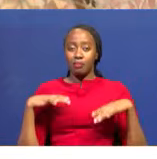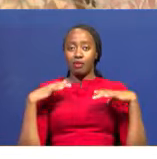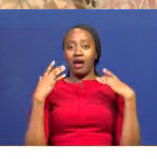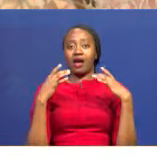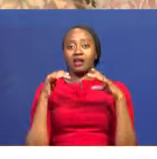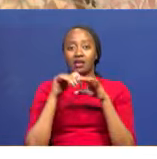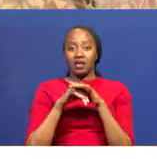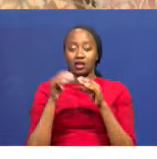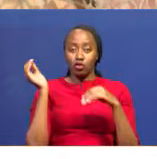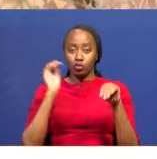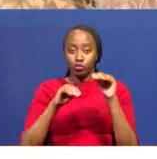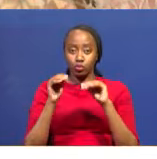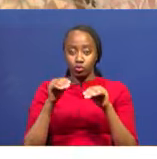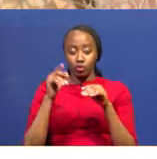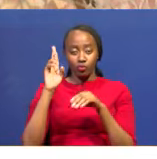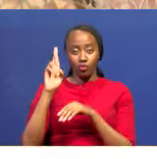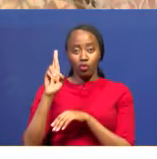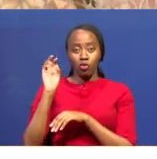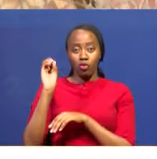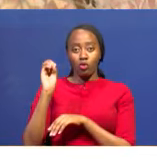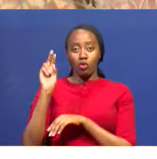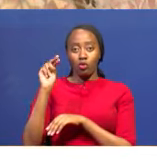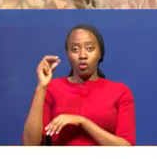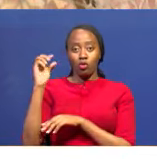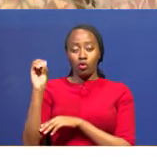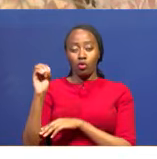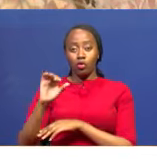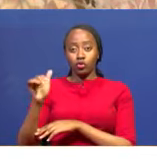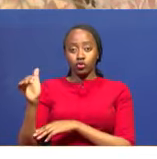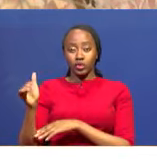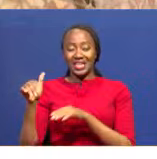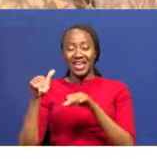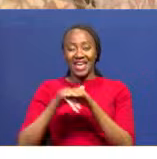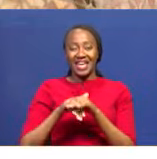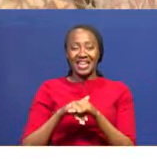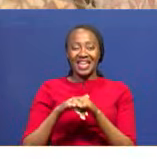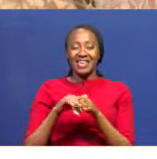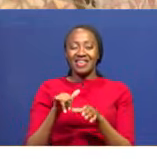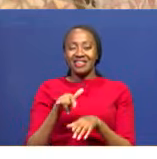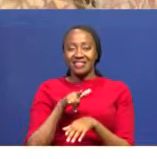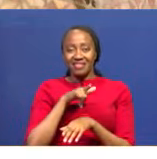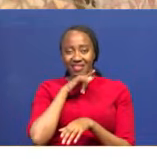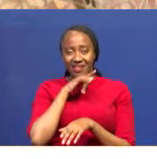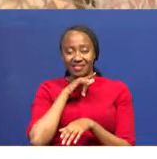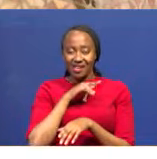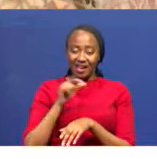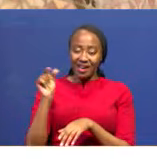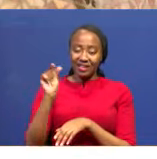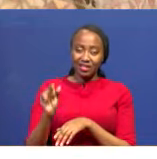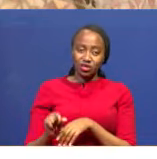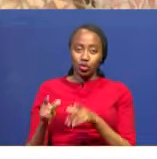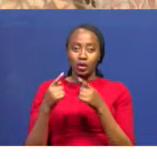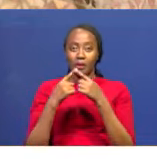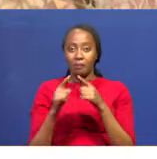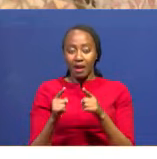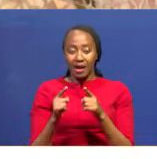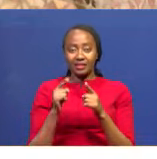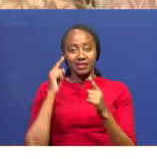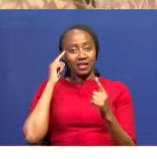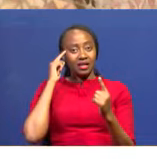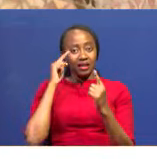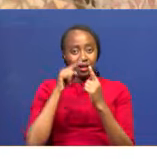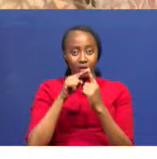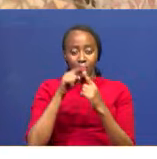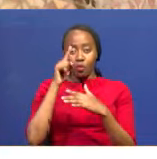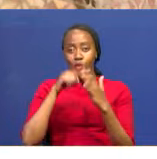transformative contributions to Rongo constituency and the wider Nyanza region. Education was always a priority. Between